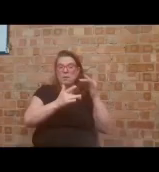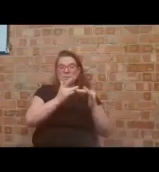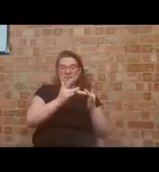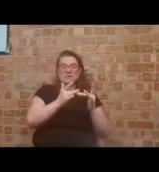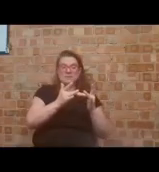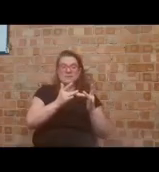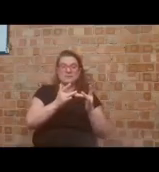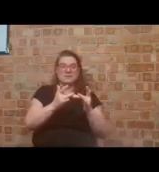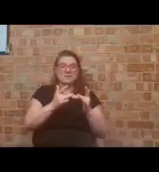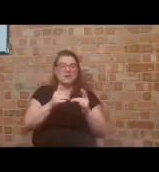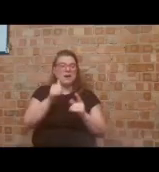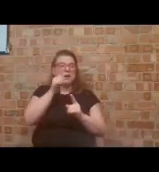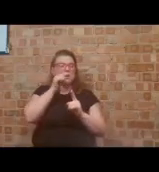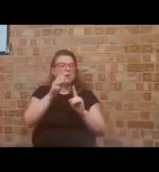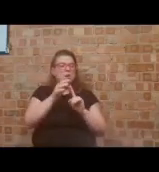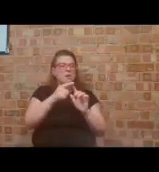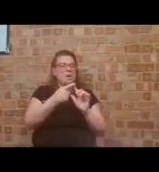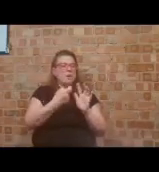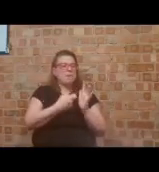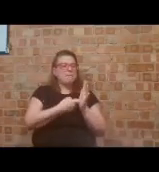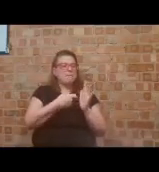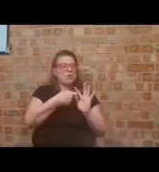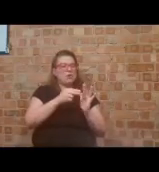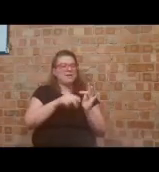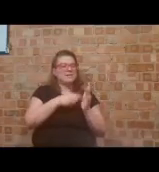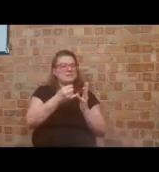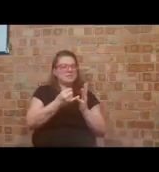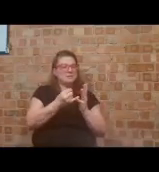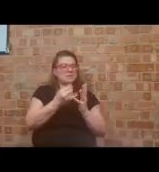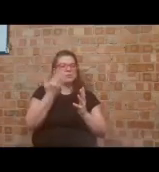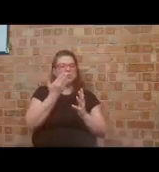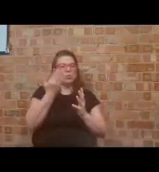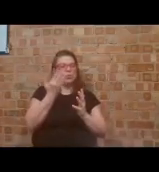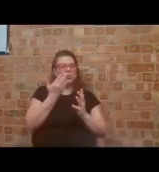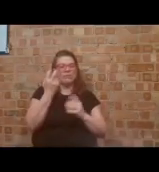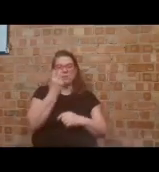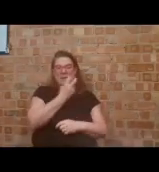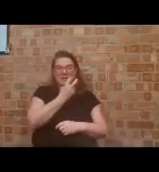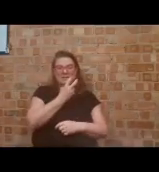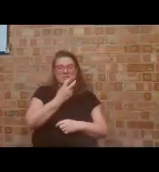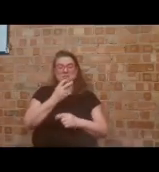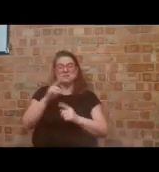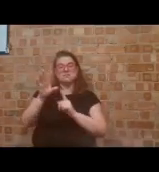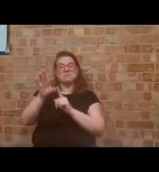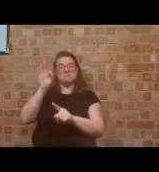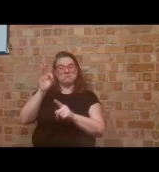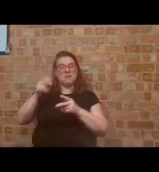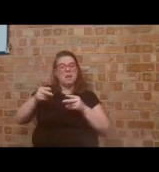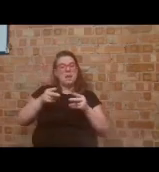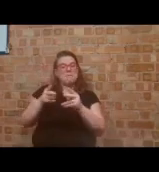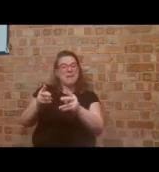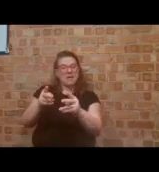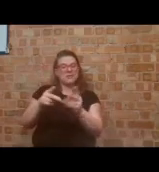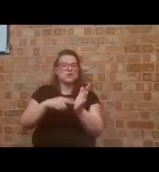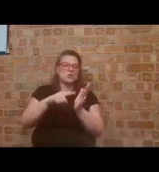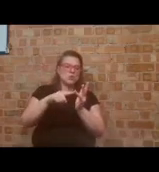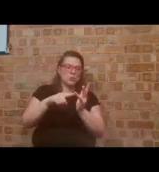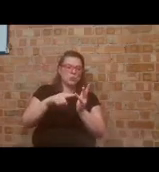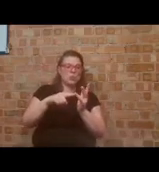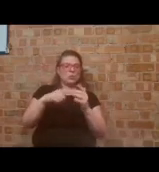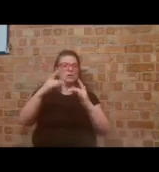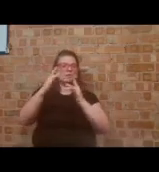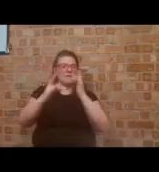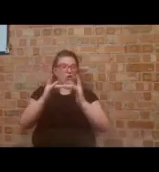the Perkins School for the Blind. There's a website called Paths to Technology, which has a lot of good stuff on it. There's actually a